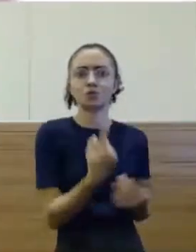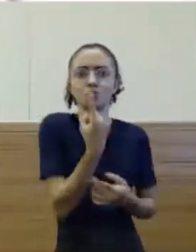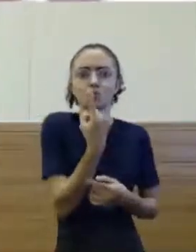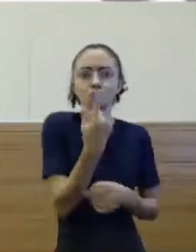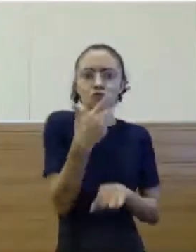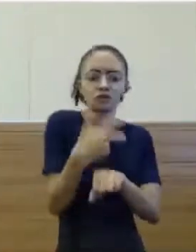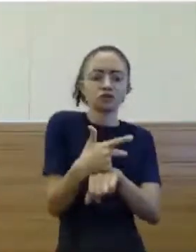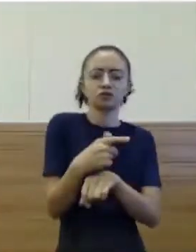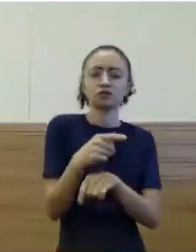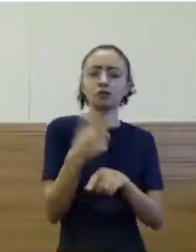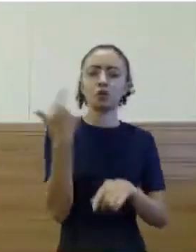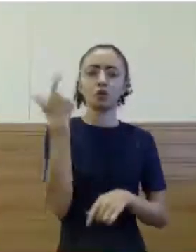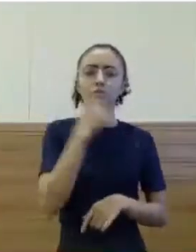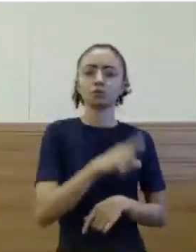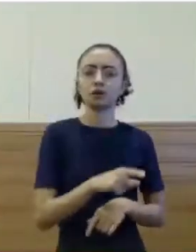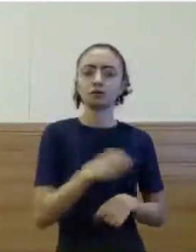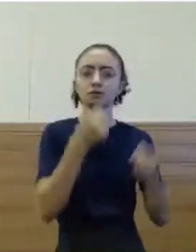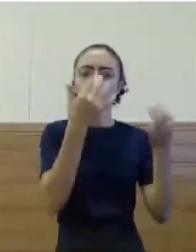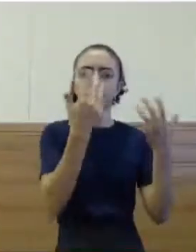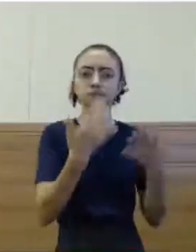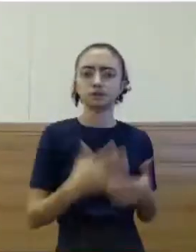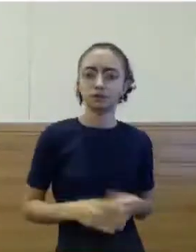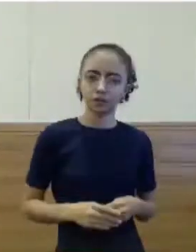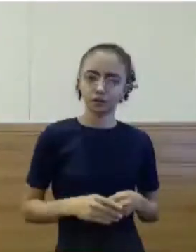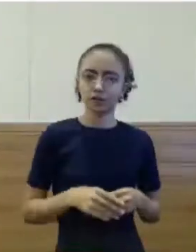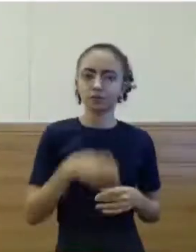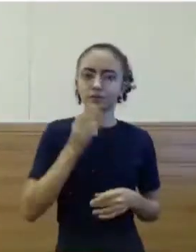the guide in one of 21 episodes.